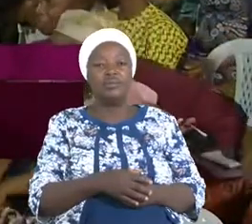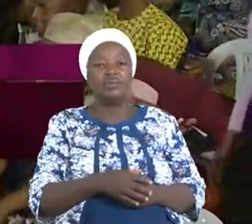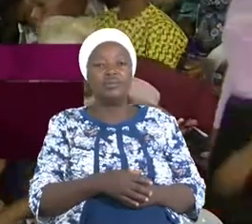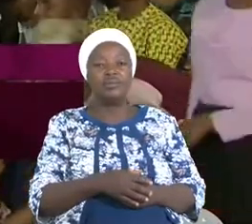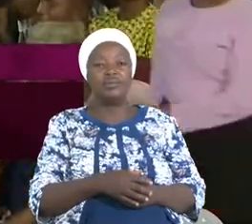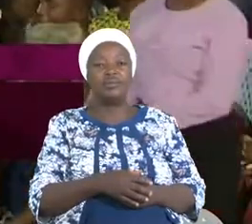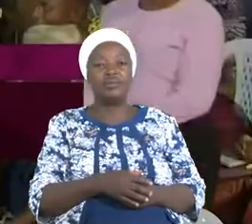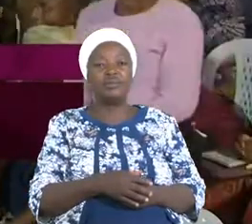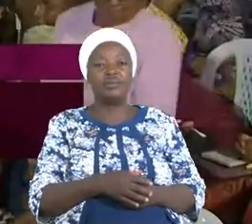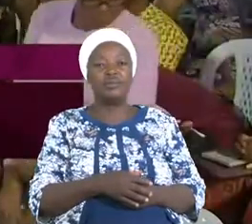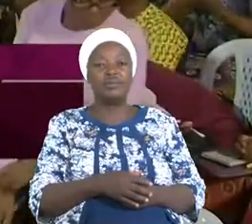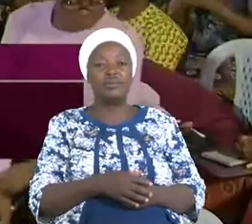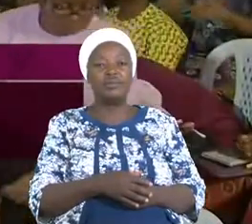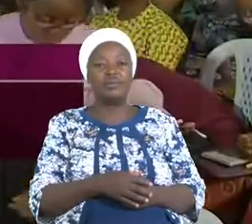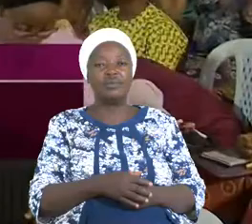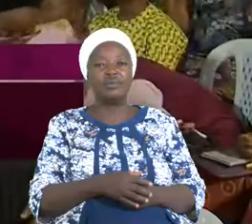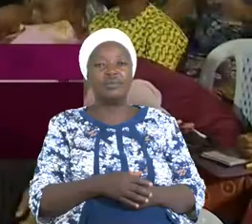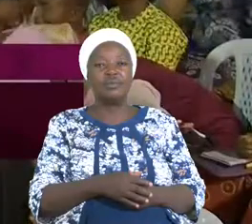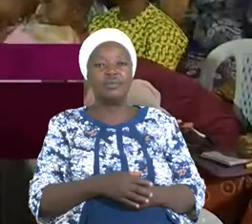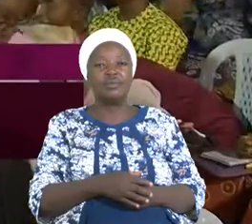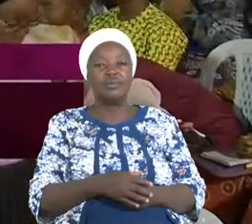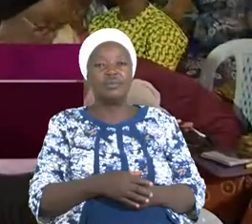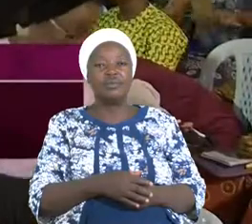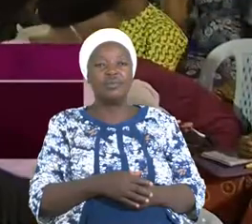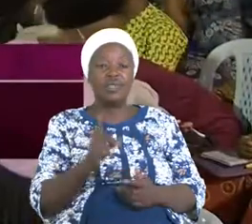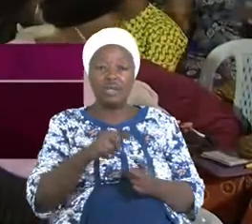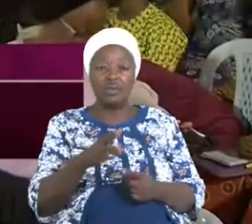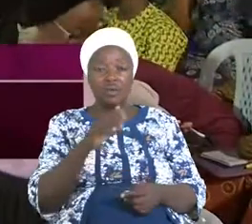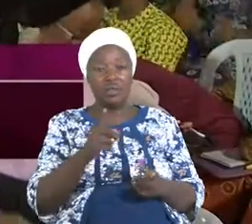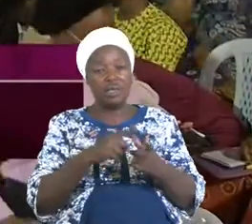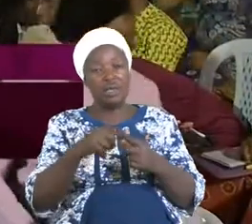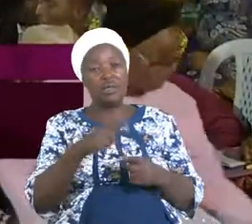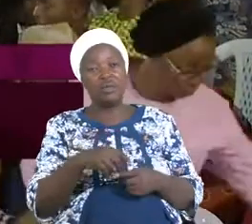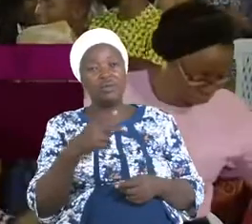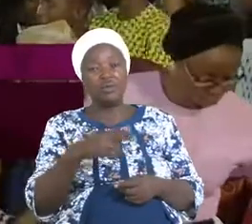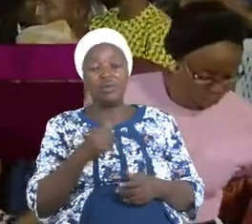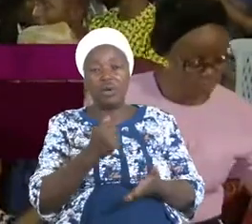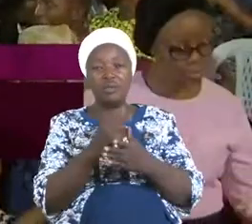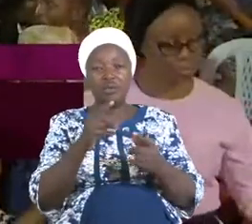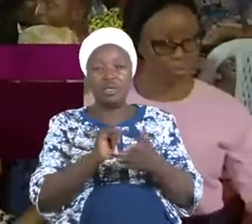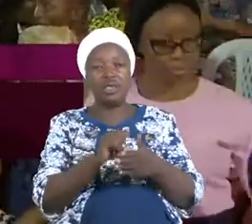you will let the Lord indicate. It's happened after the prayer.